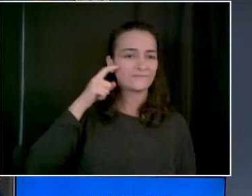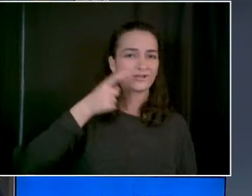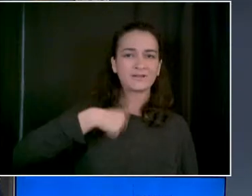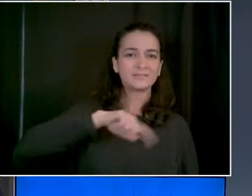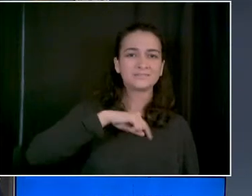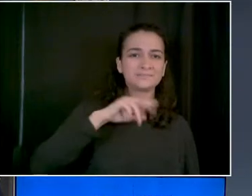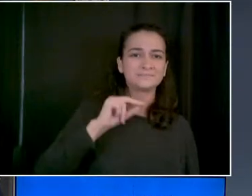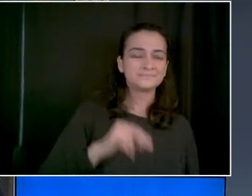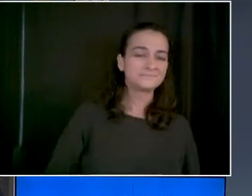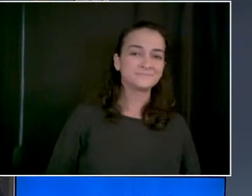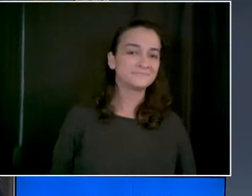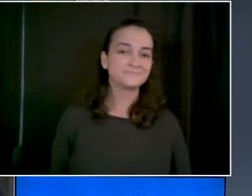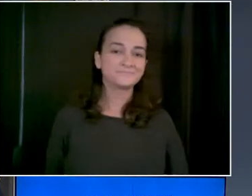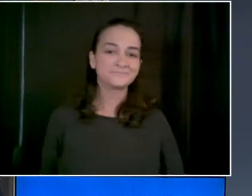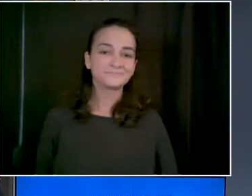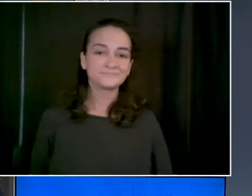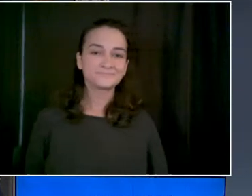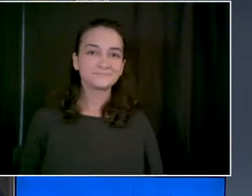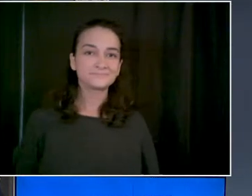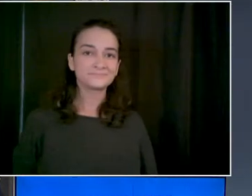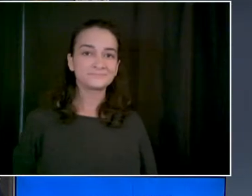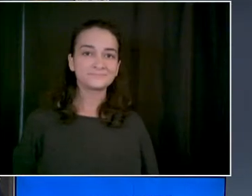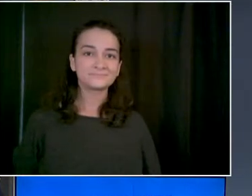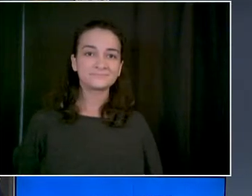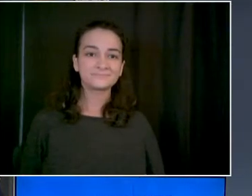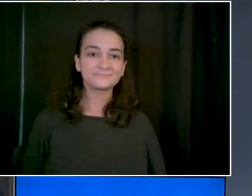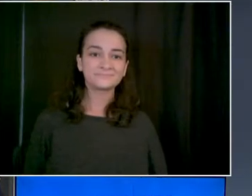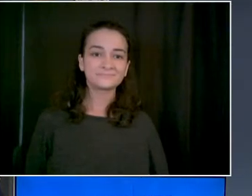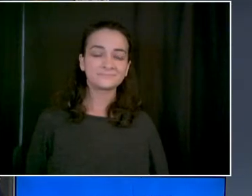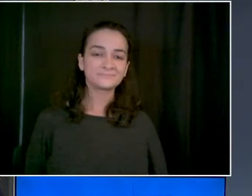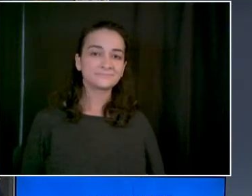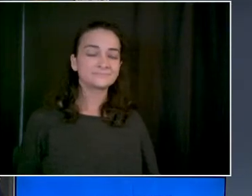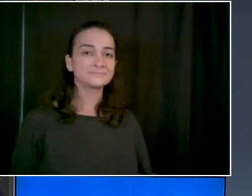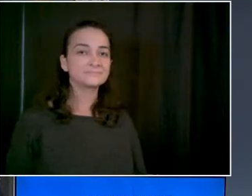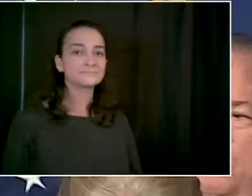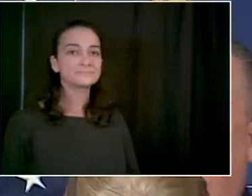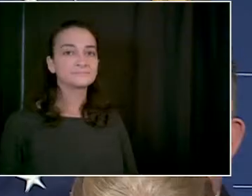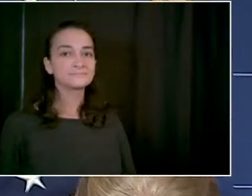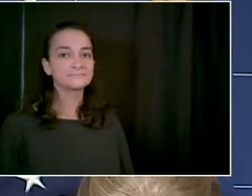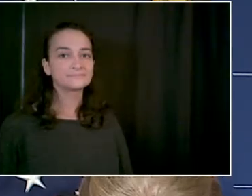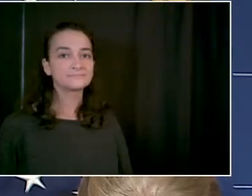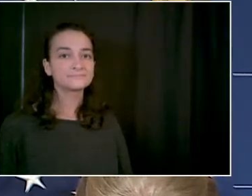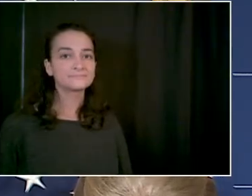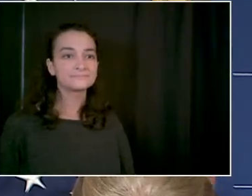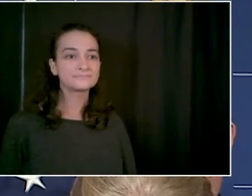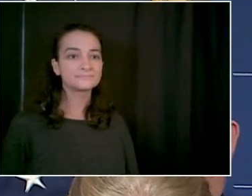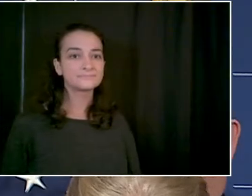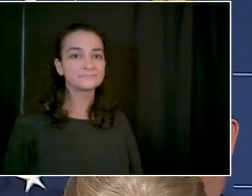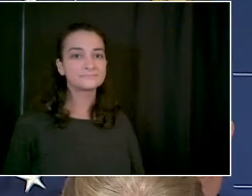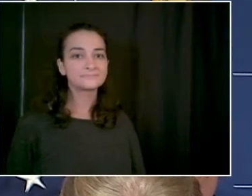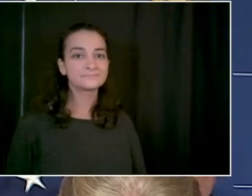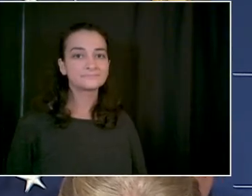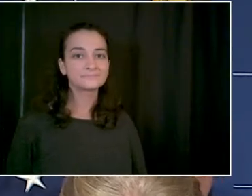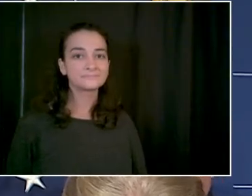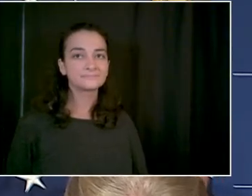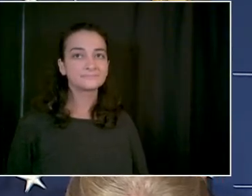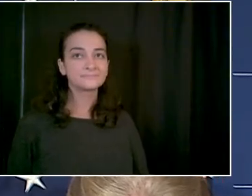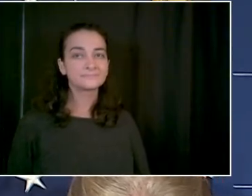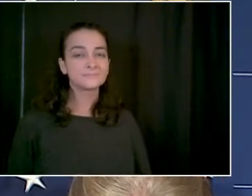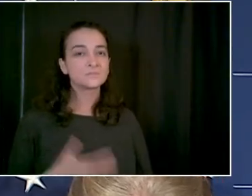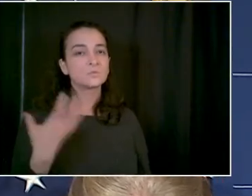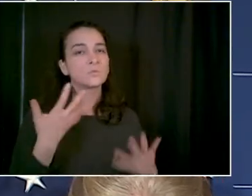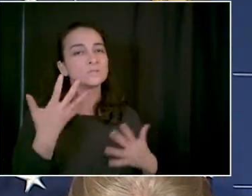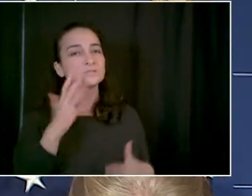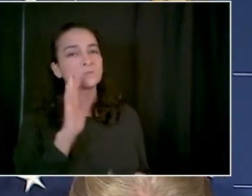migrant shelters, or at least people who listed migrant shelters as their home address? I think that when you look at what the commissioner has put